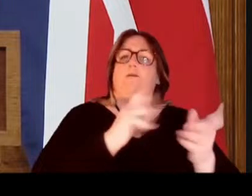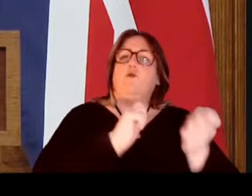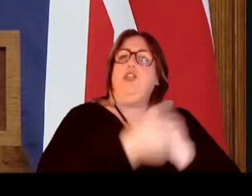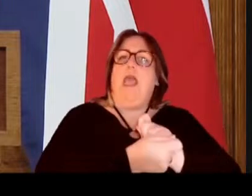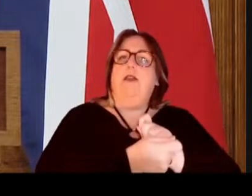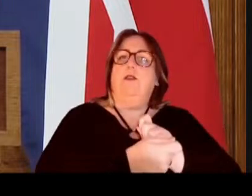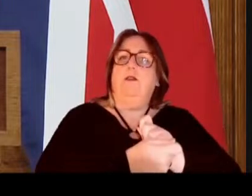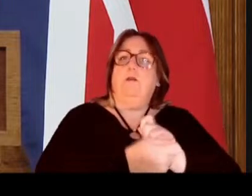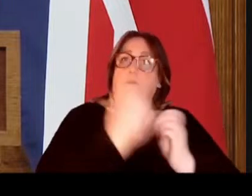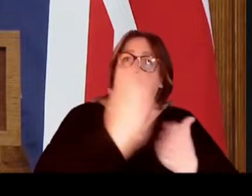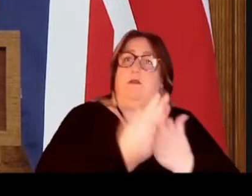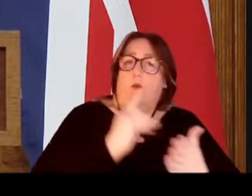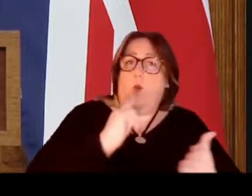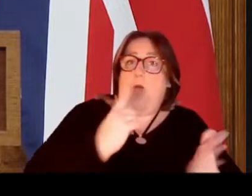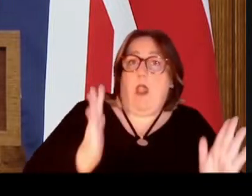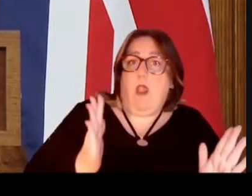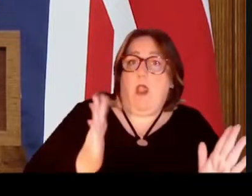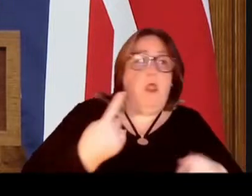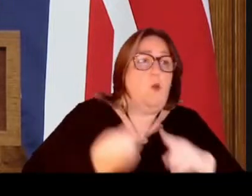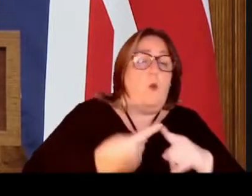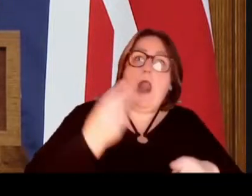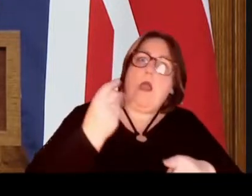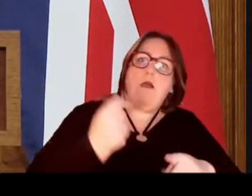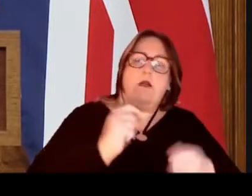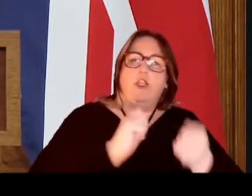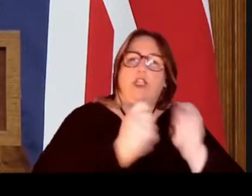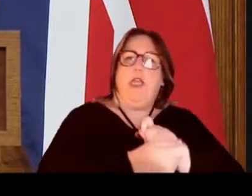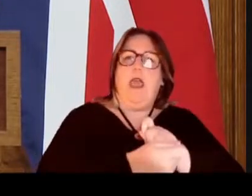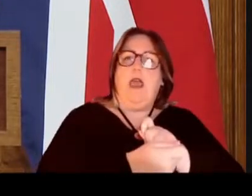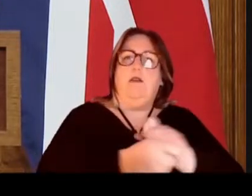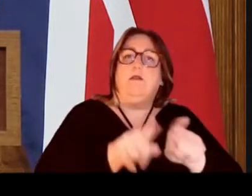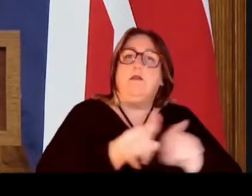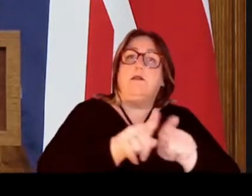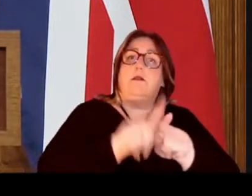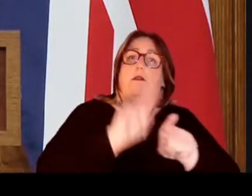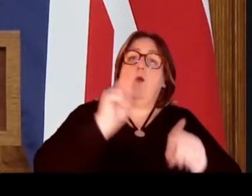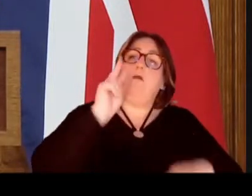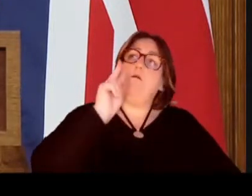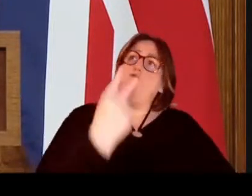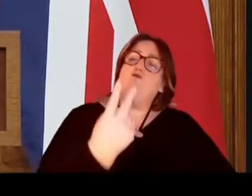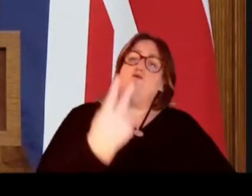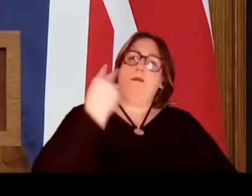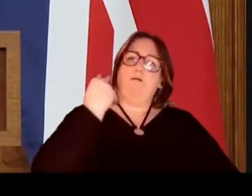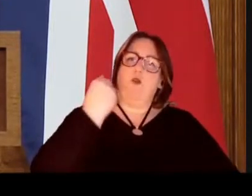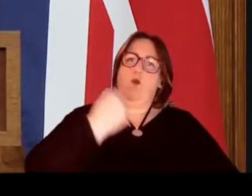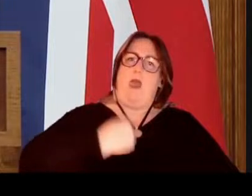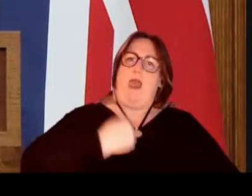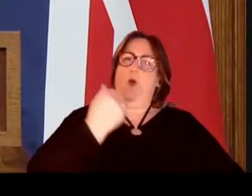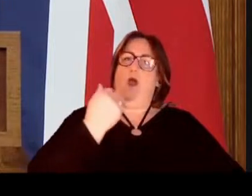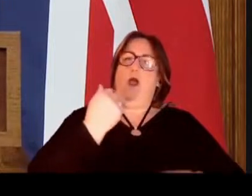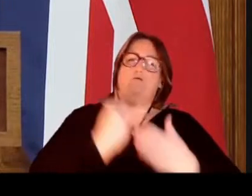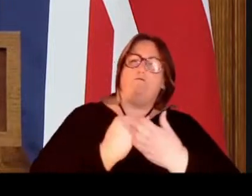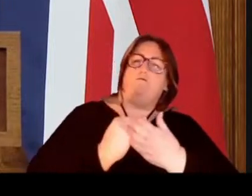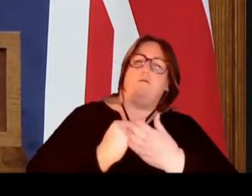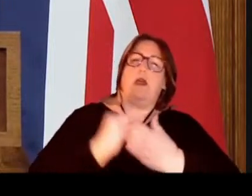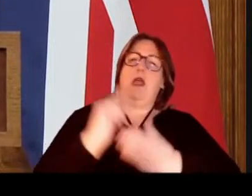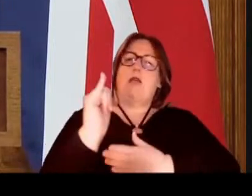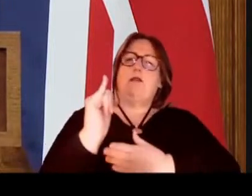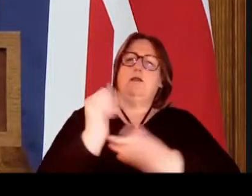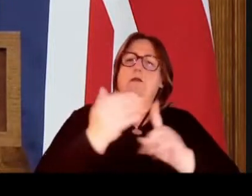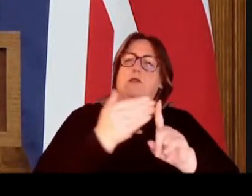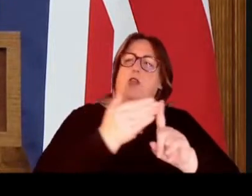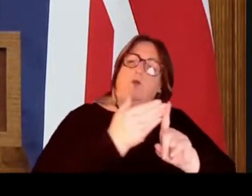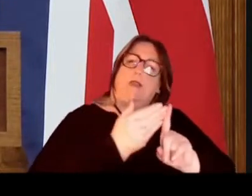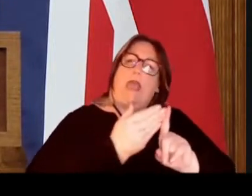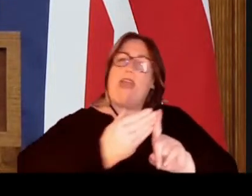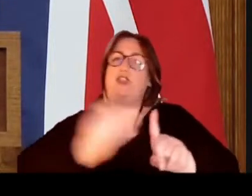continue. And we will also review our entire counter-extremist system to make sure we have what we need